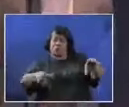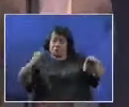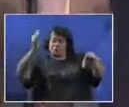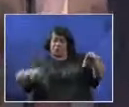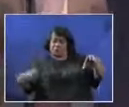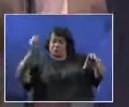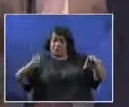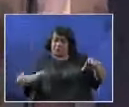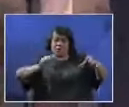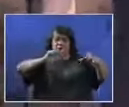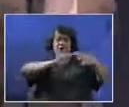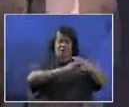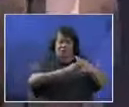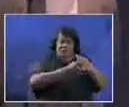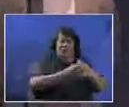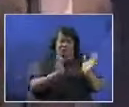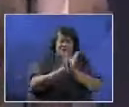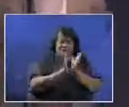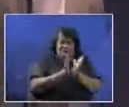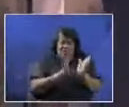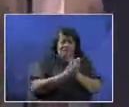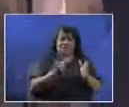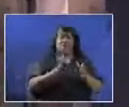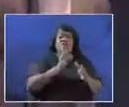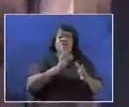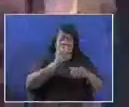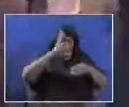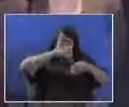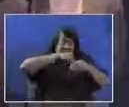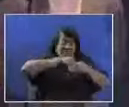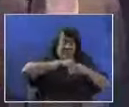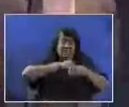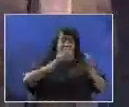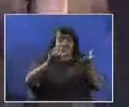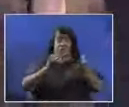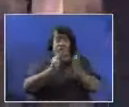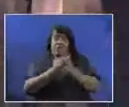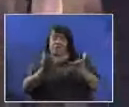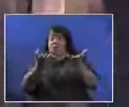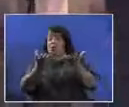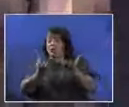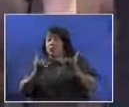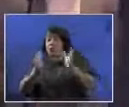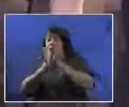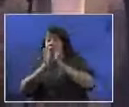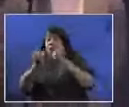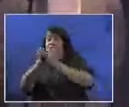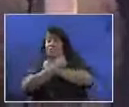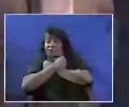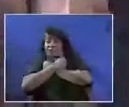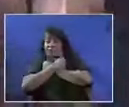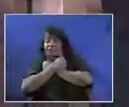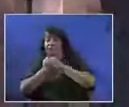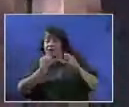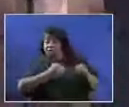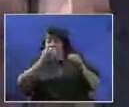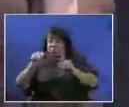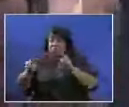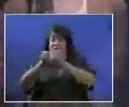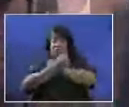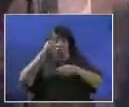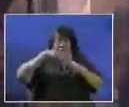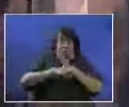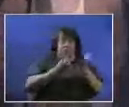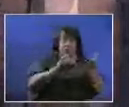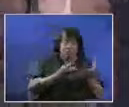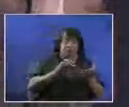You start it with a little bit of what it is that you want. You want a little love out of life? You put a little love into it. You want a